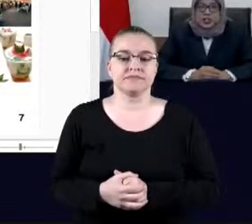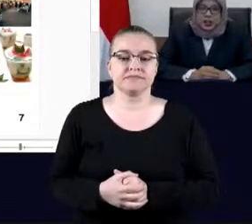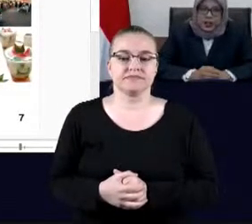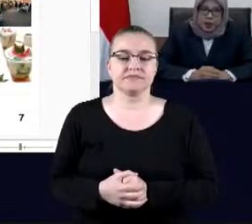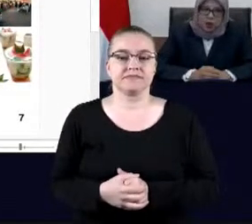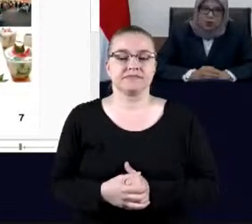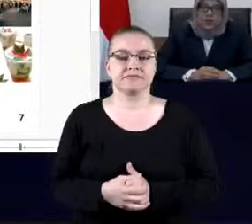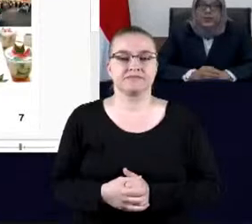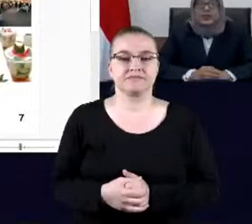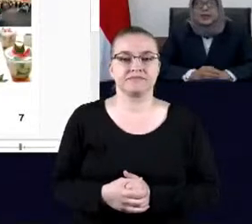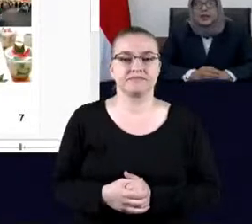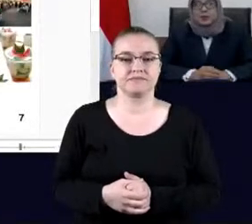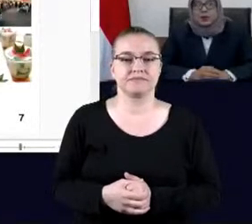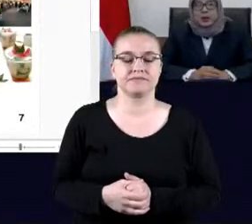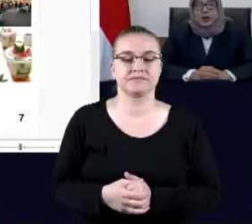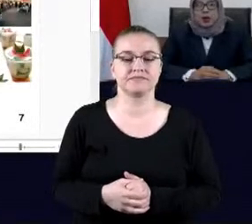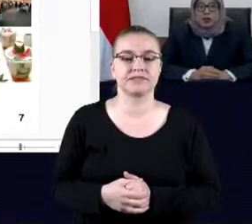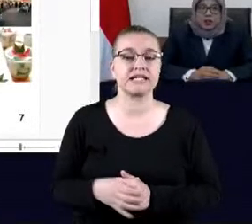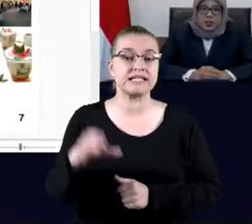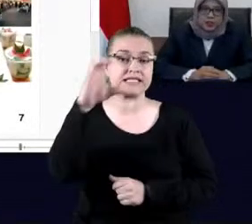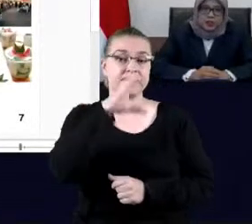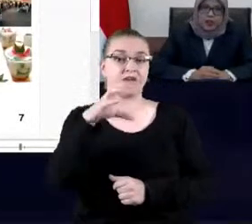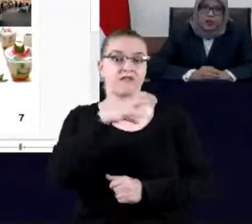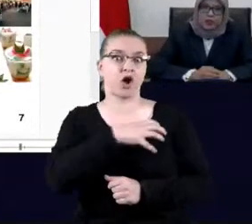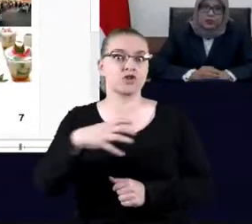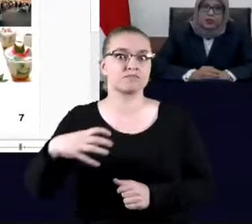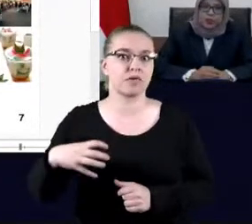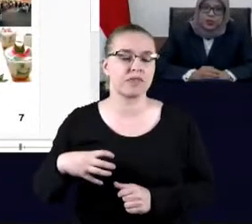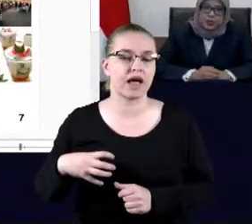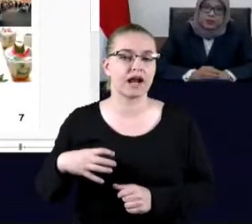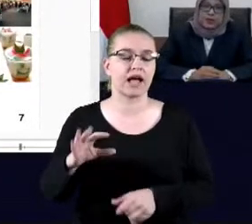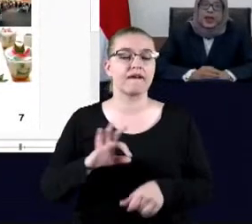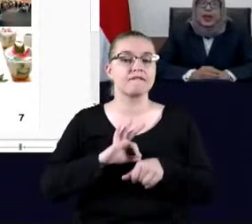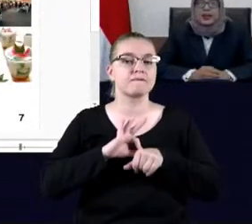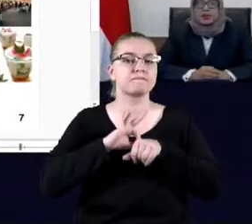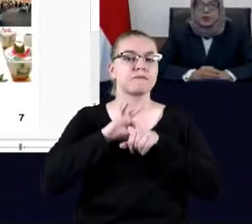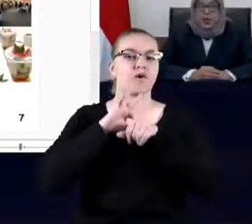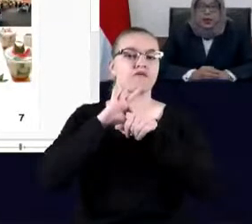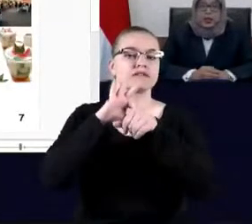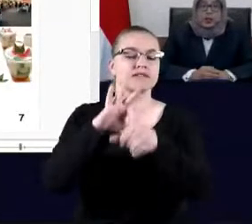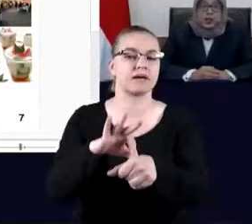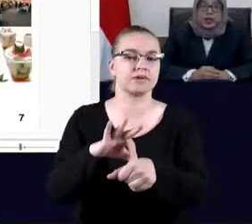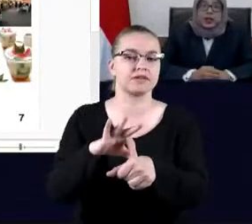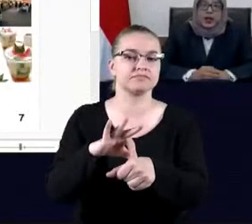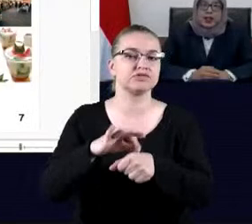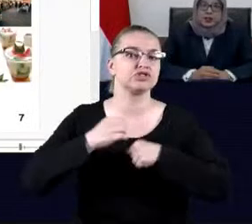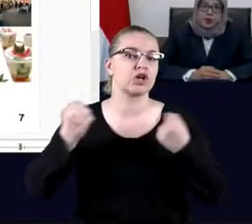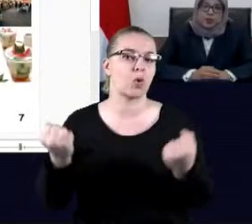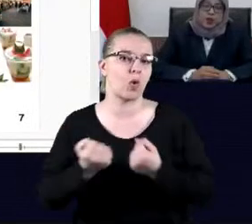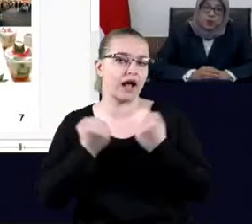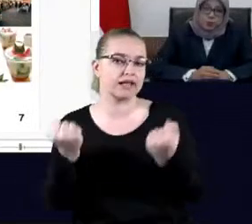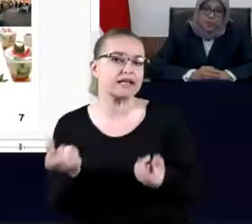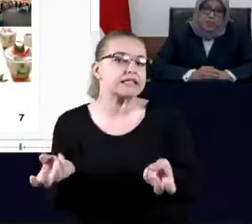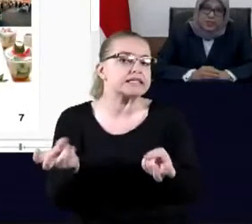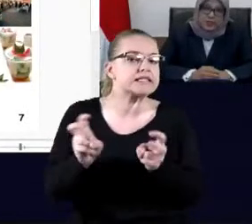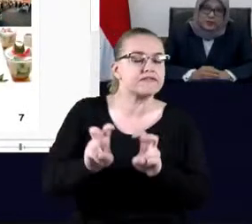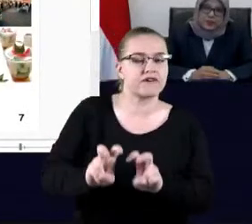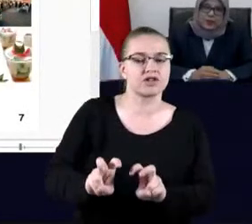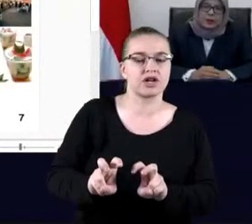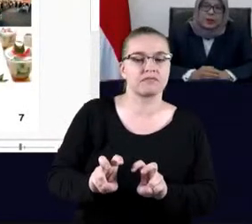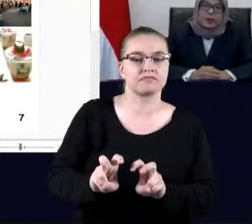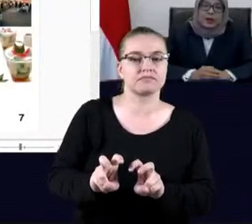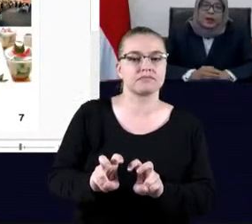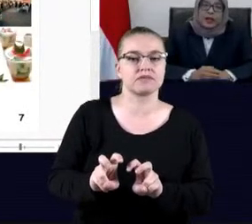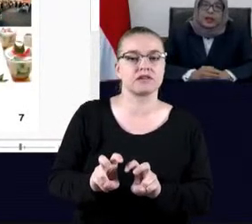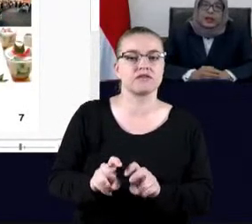nurture digital economy, implement alternative value tourism, and create unique export